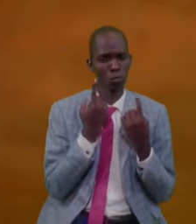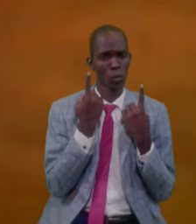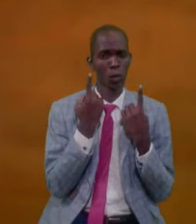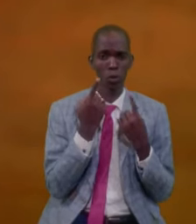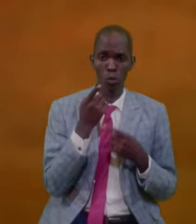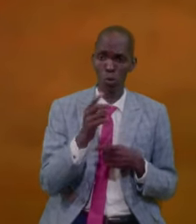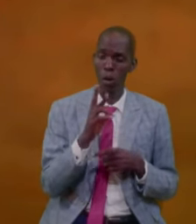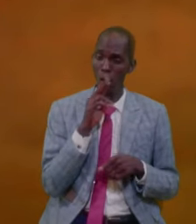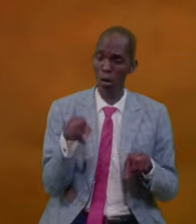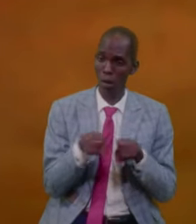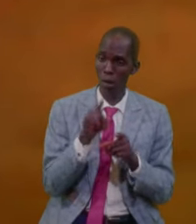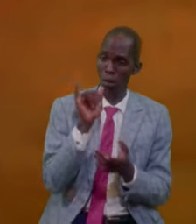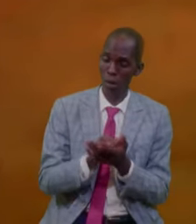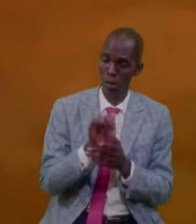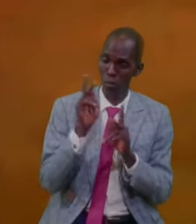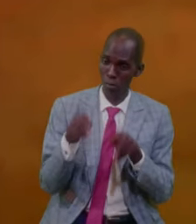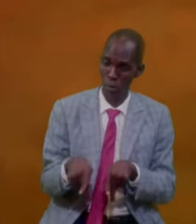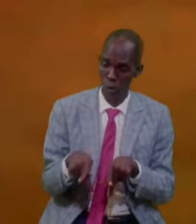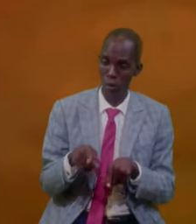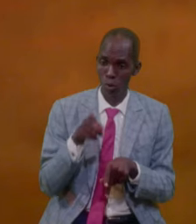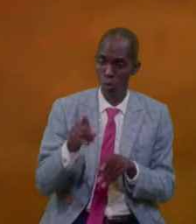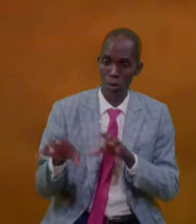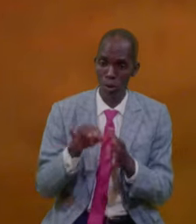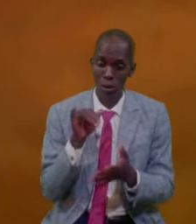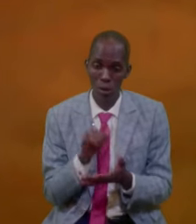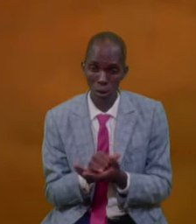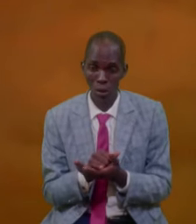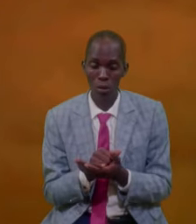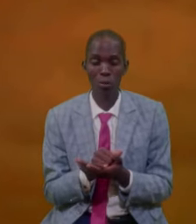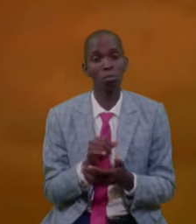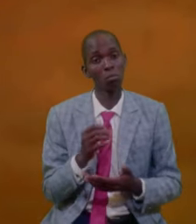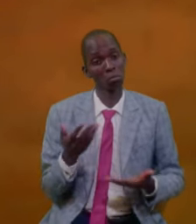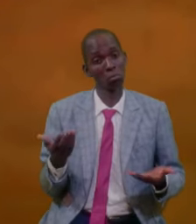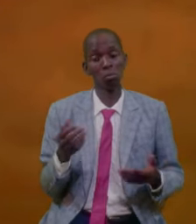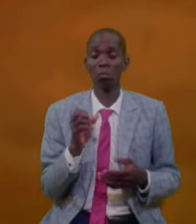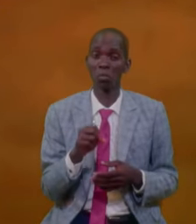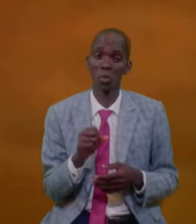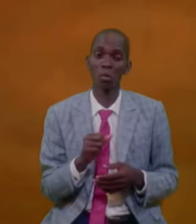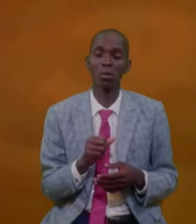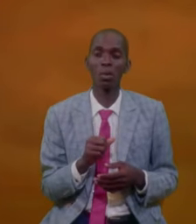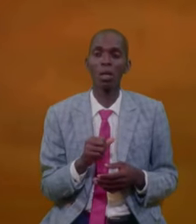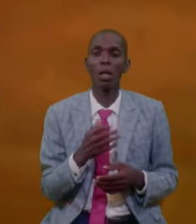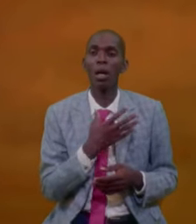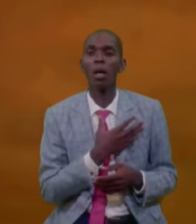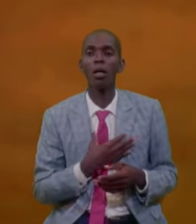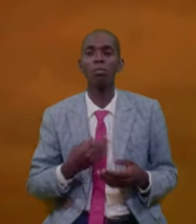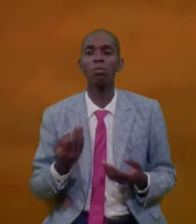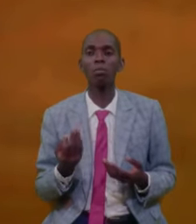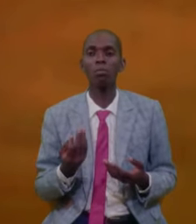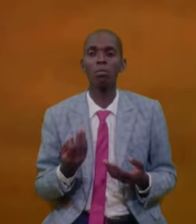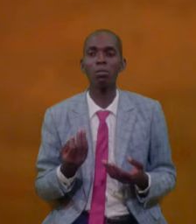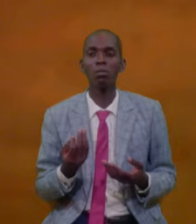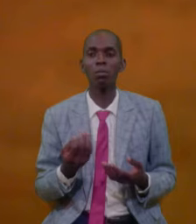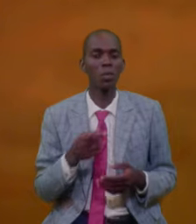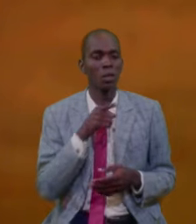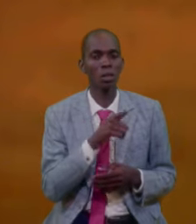like that? You did that? I'm sorry. And then he rains some